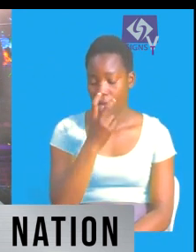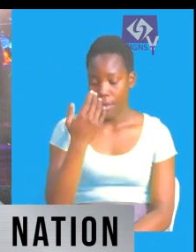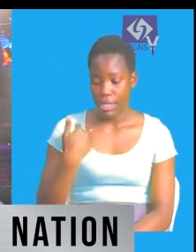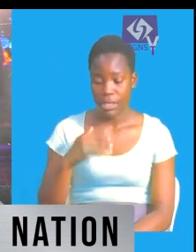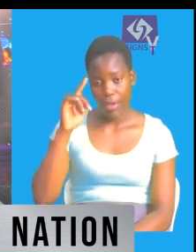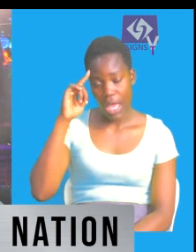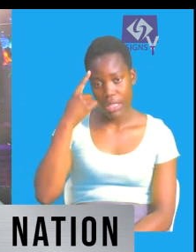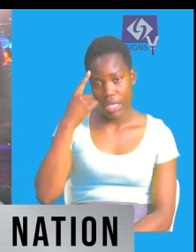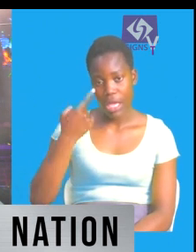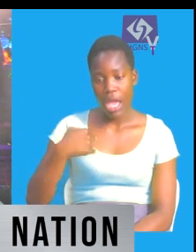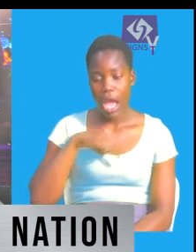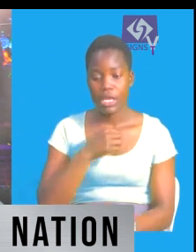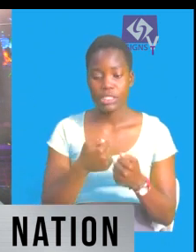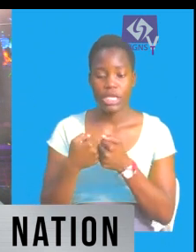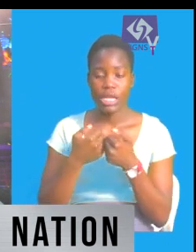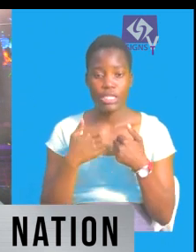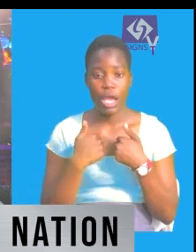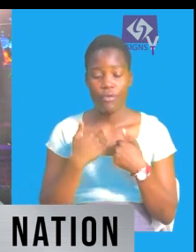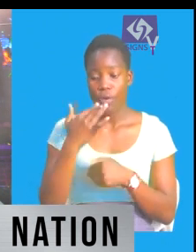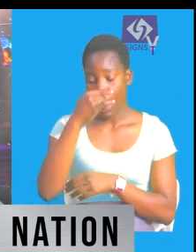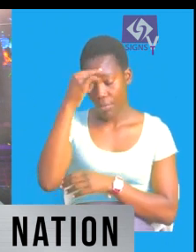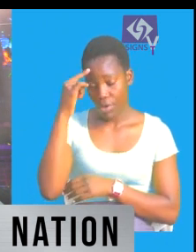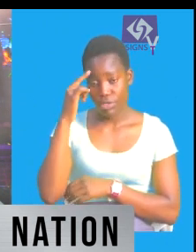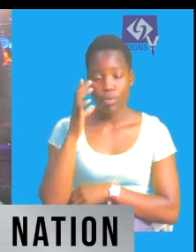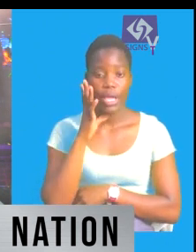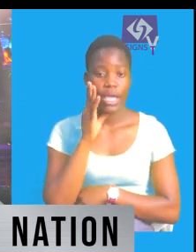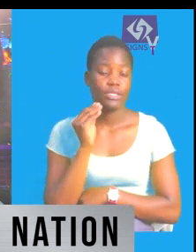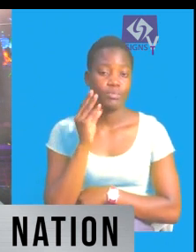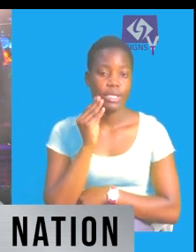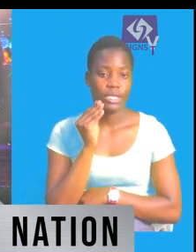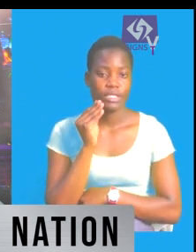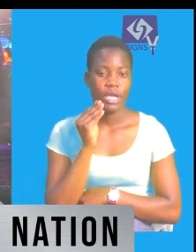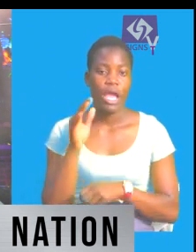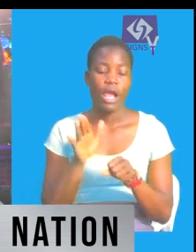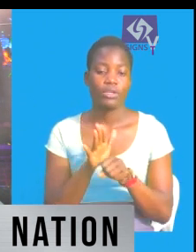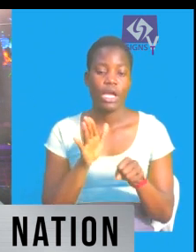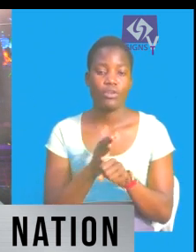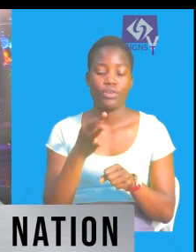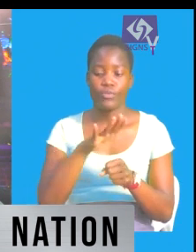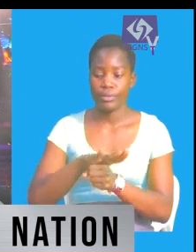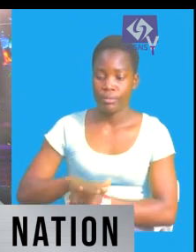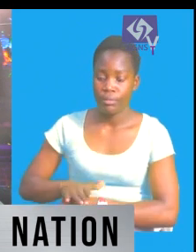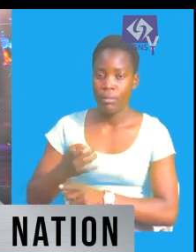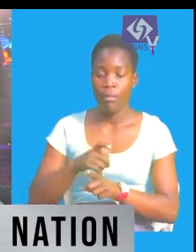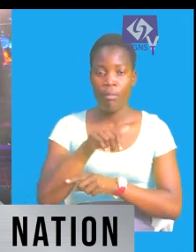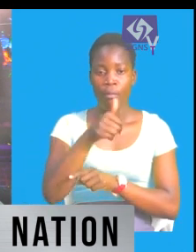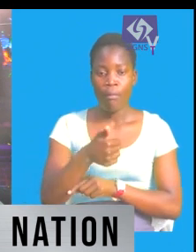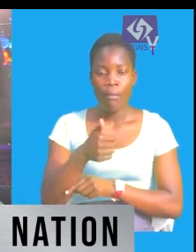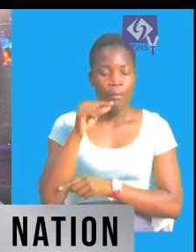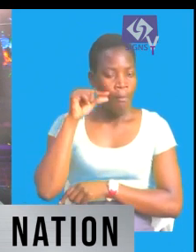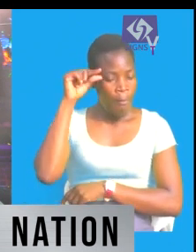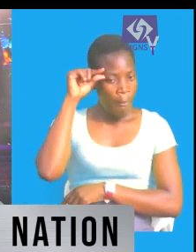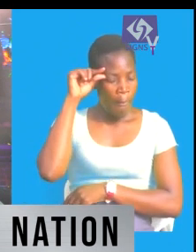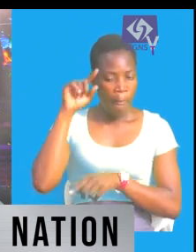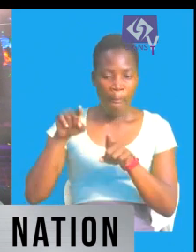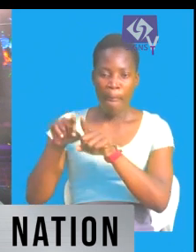we are challenged because we face a lot of discrimination from the other gender. Yes. And